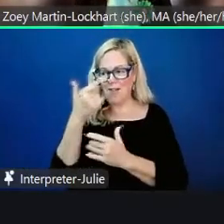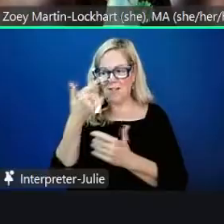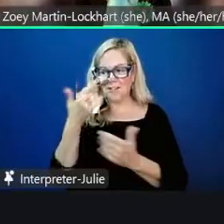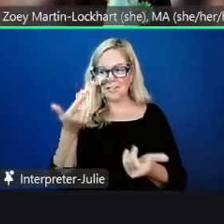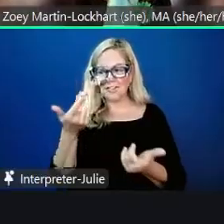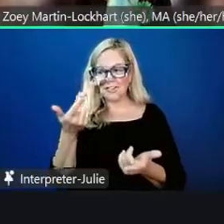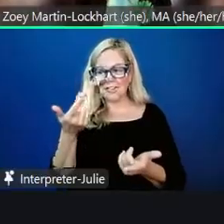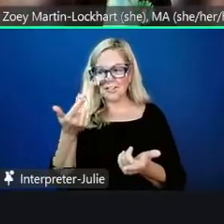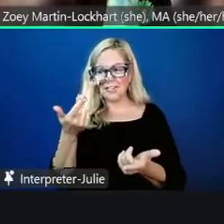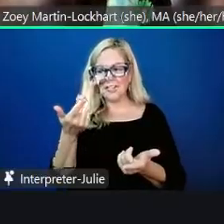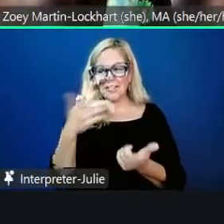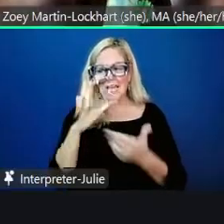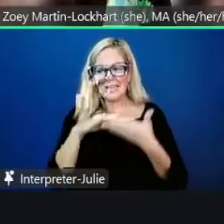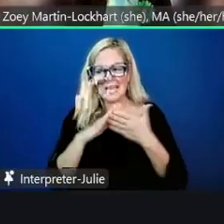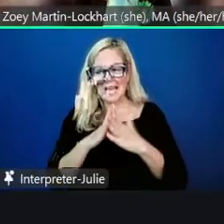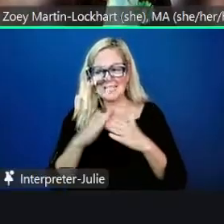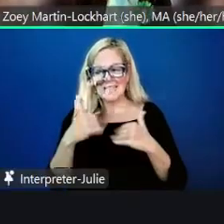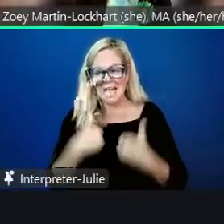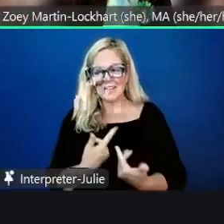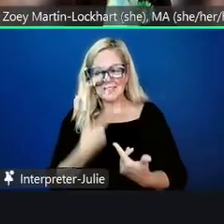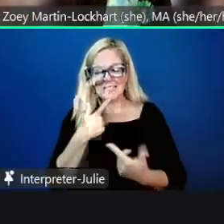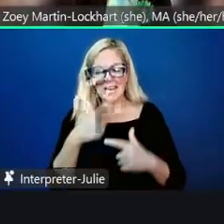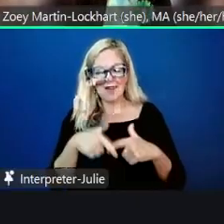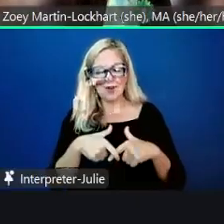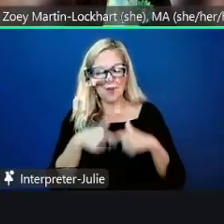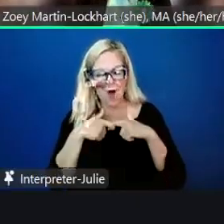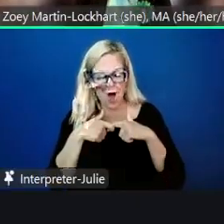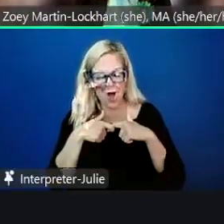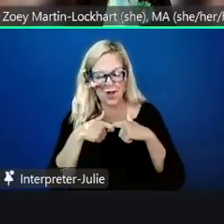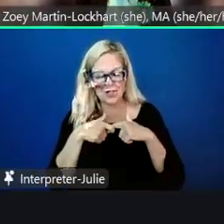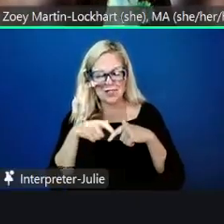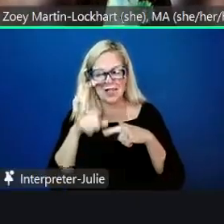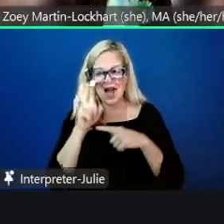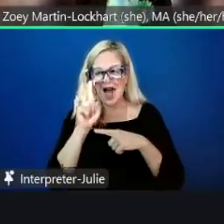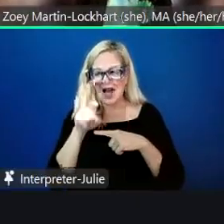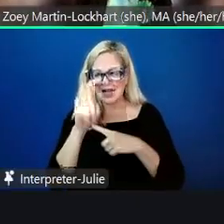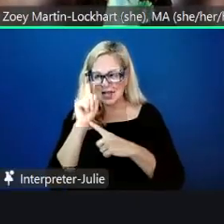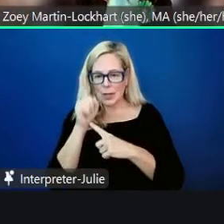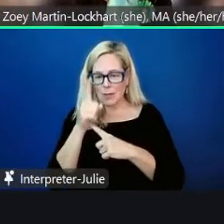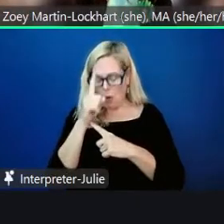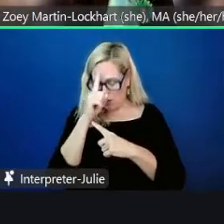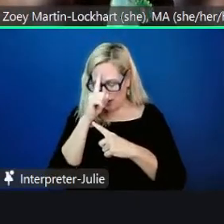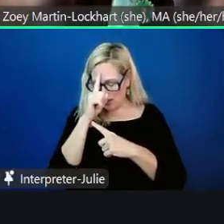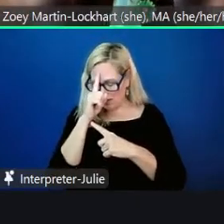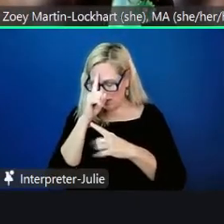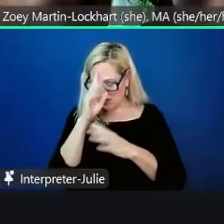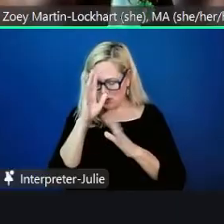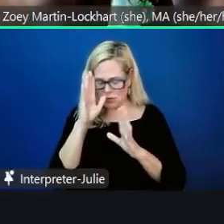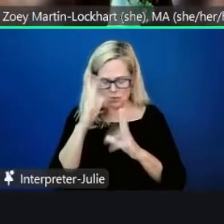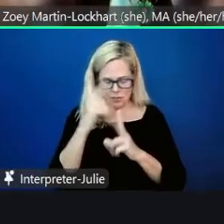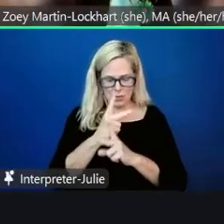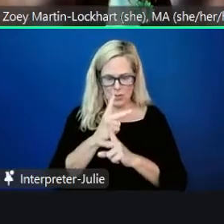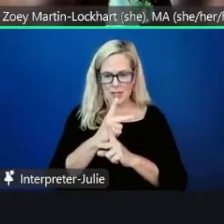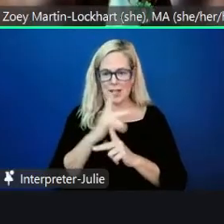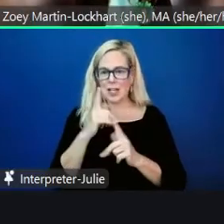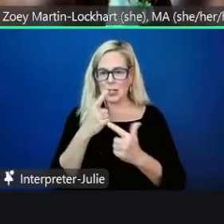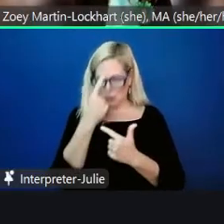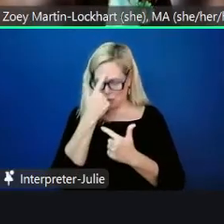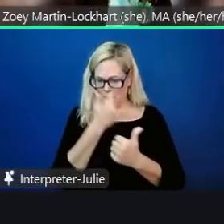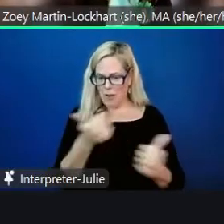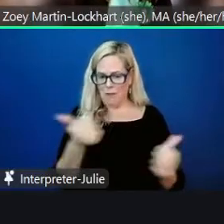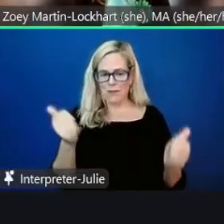to pause here because I'm tired. I need a moment to collect myself. Everybody else, feel free to collect themselves